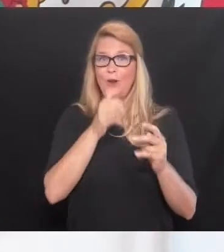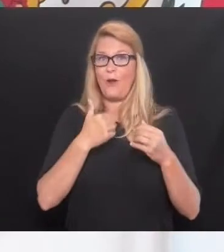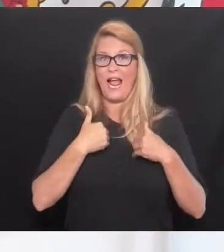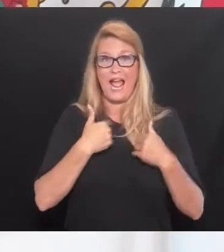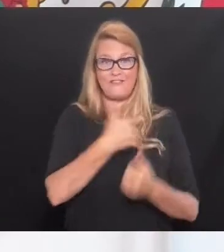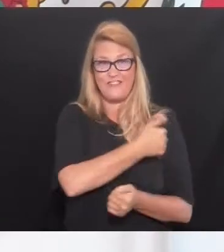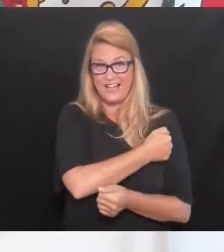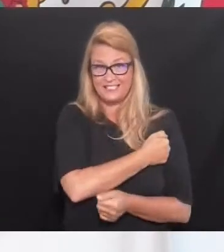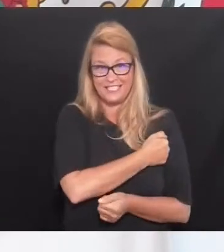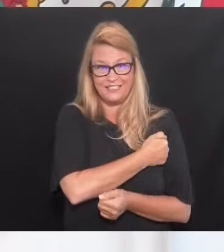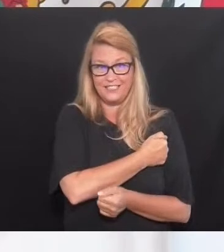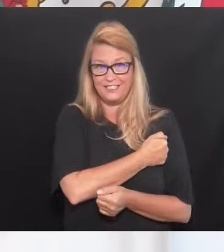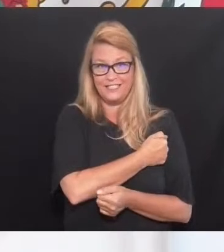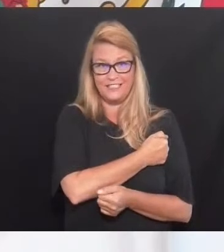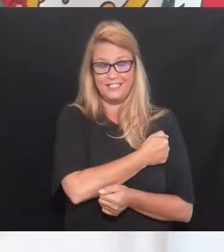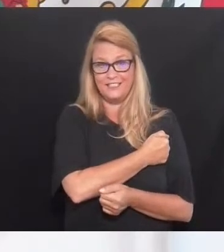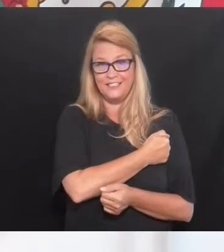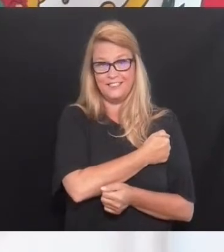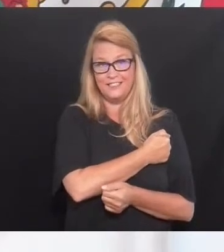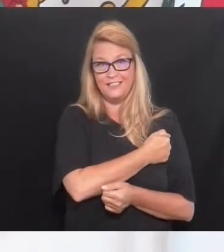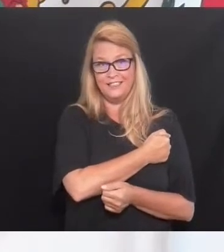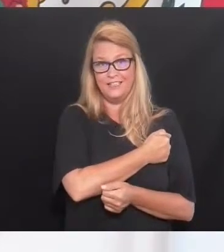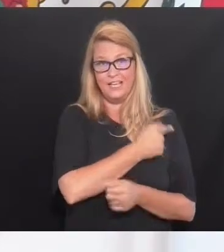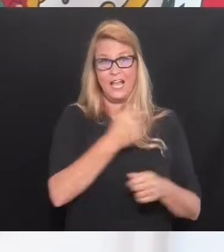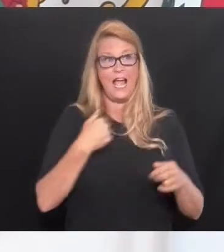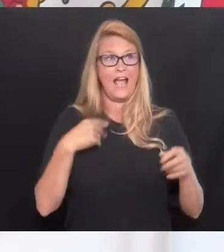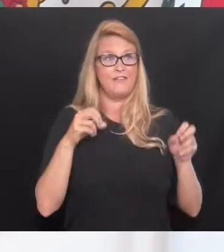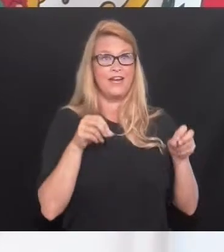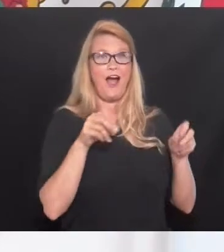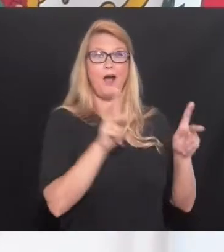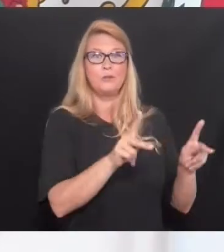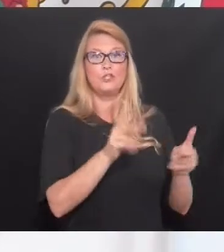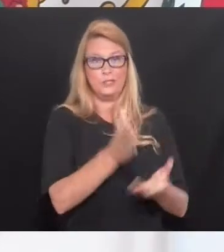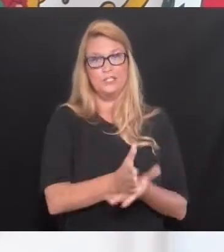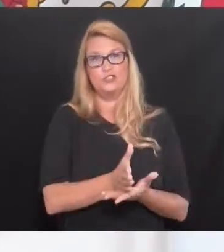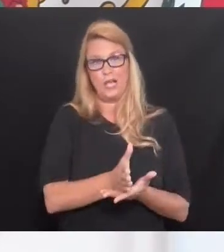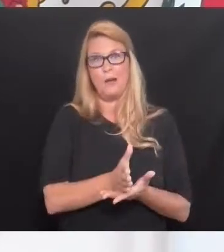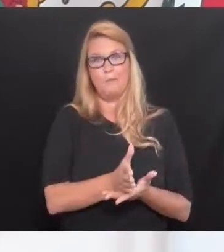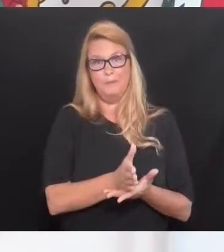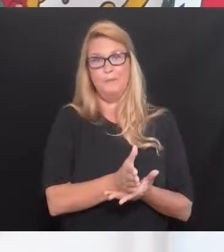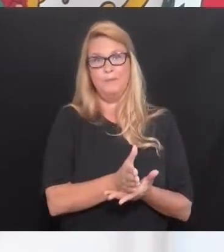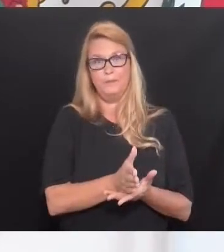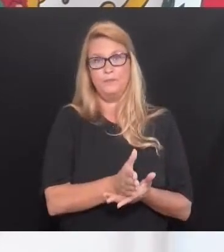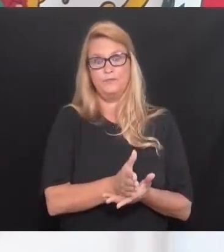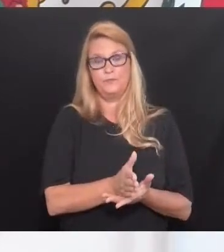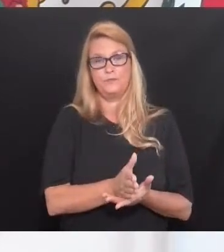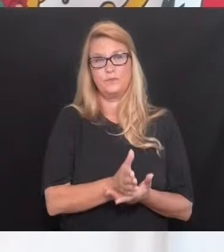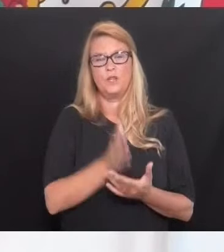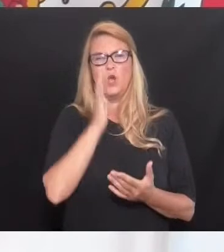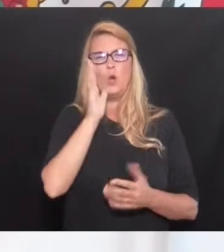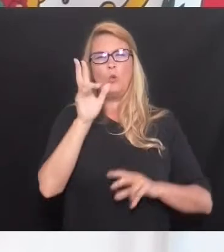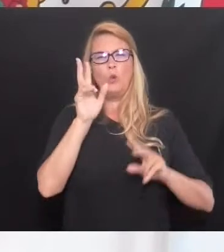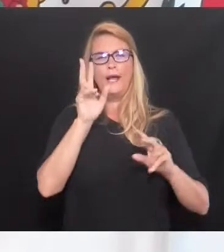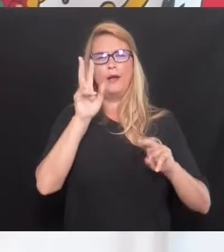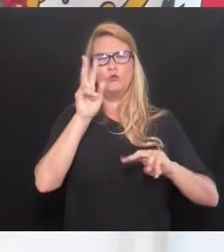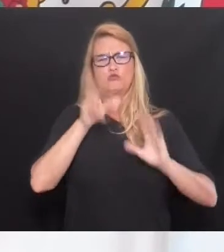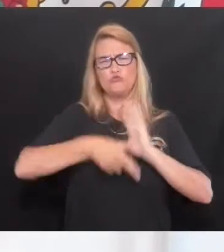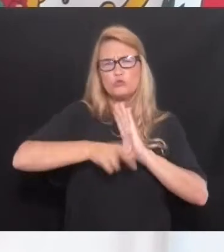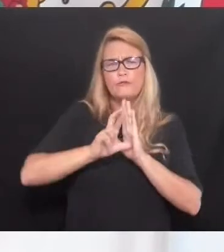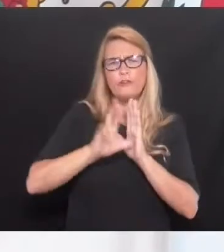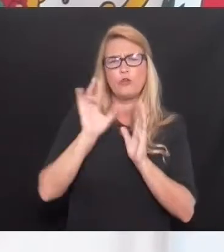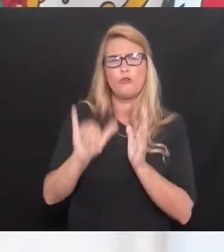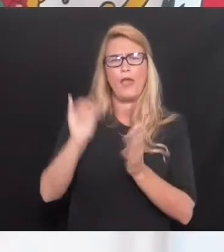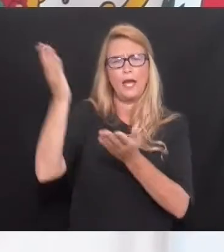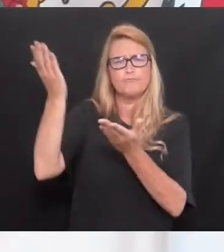you know, we have an opportunity to stop it. And so, Mark, we'll look at it and we'll